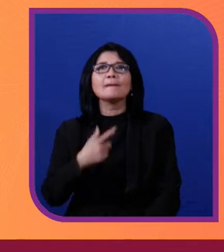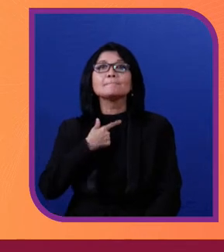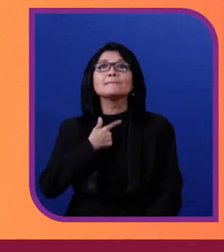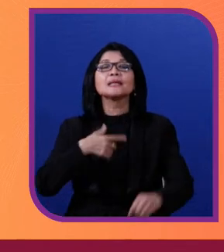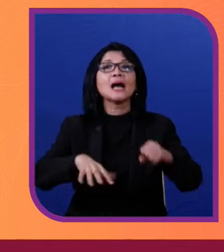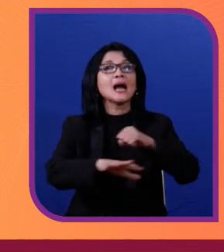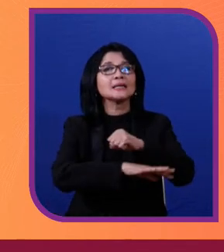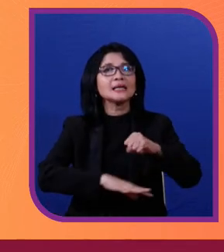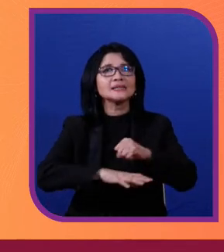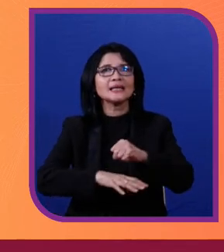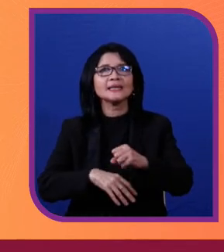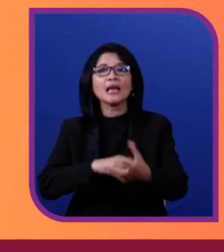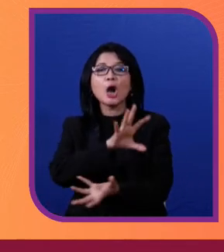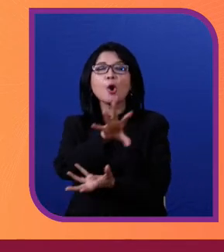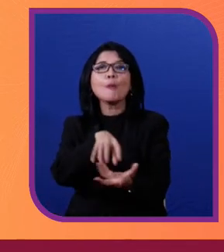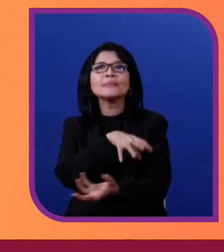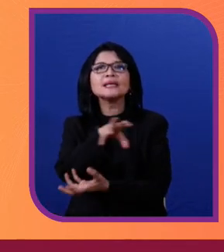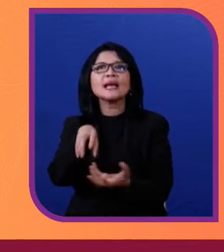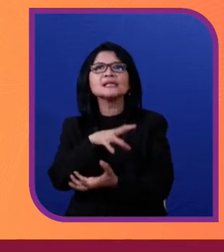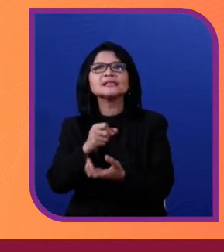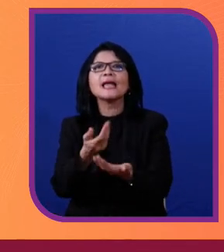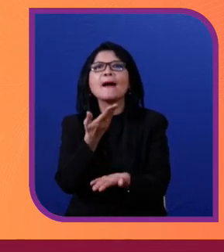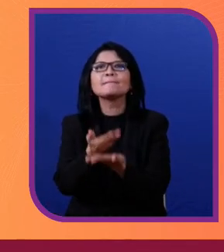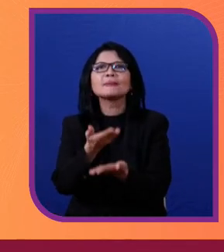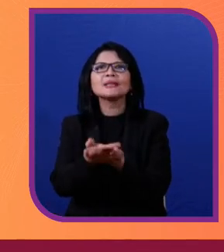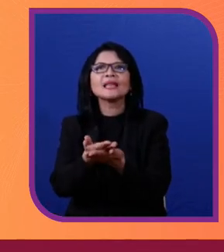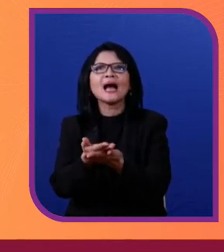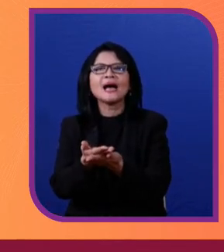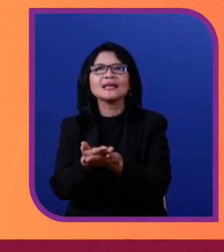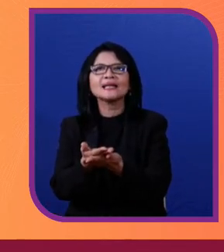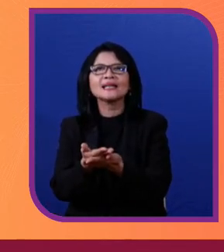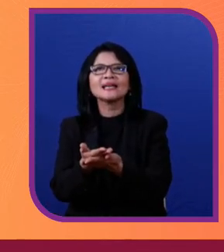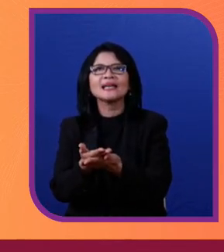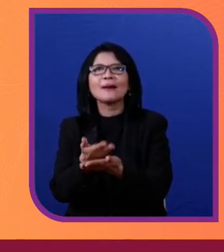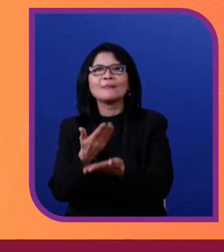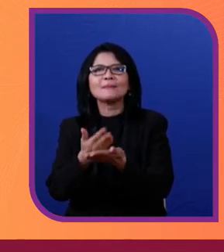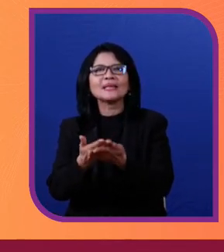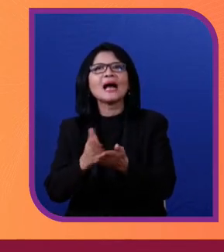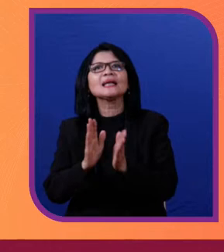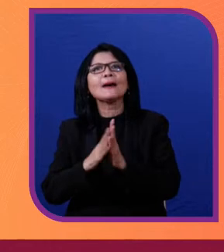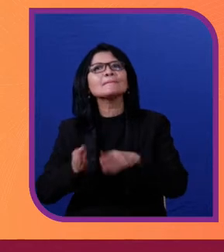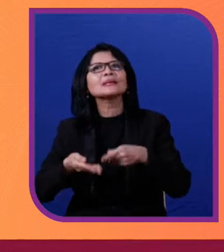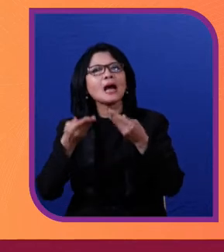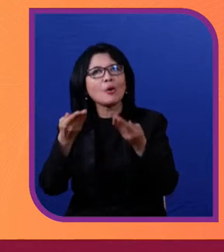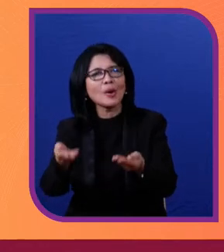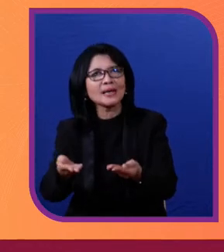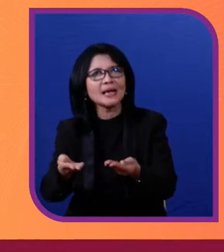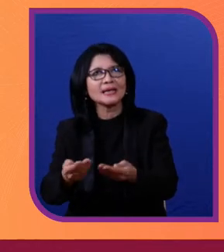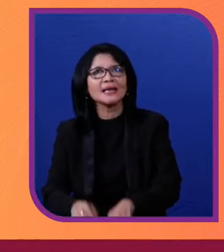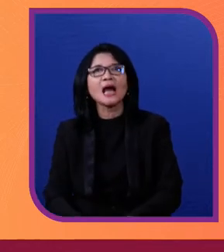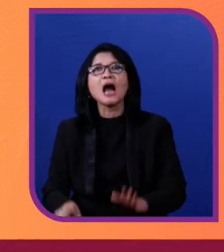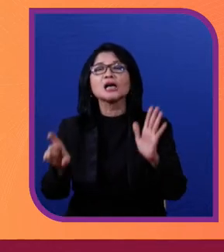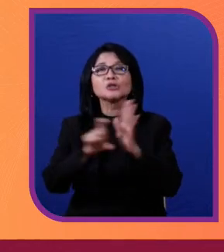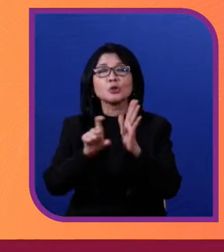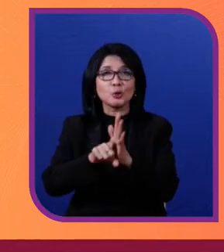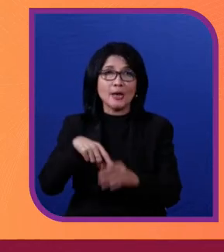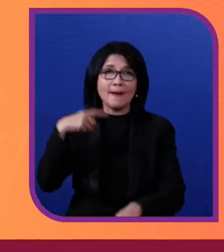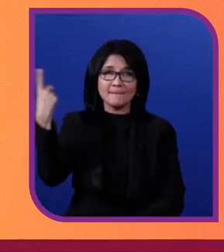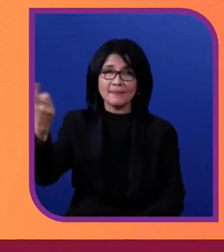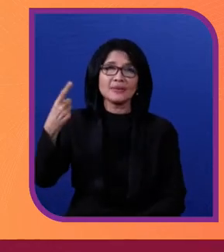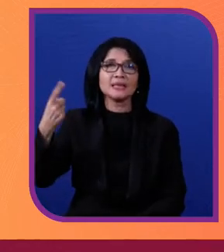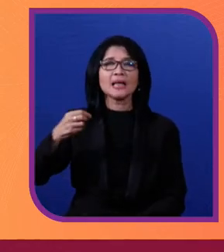the supply is definitely set by The government The government cc YouTubean X number of assets